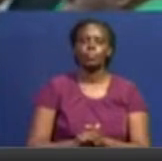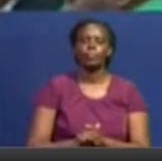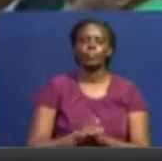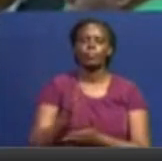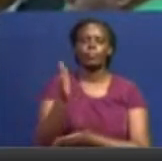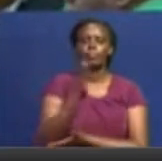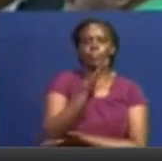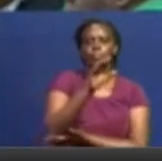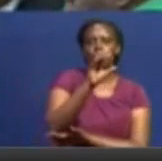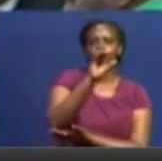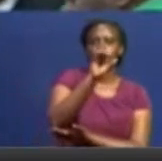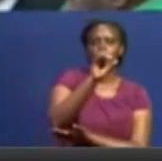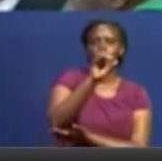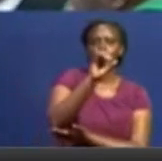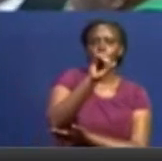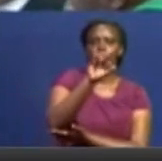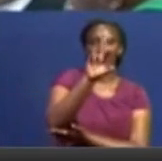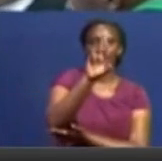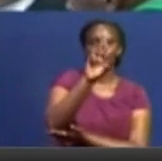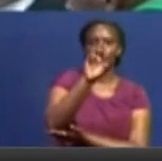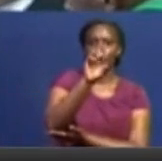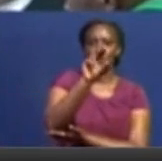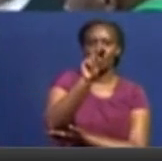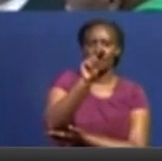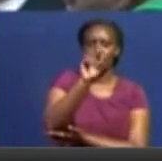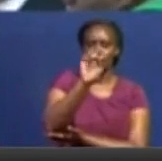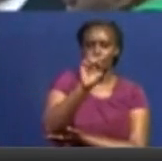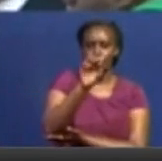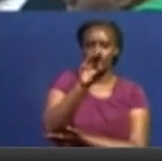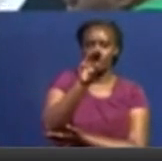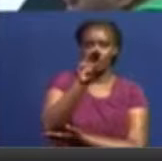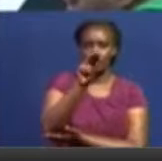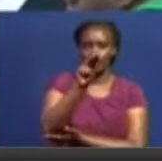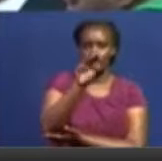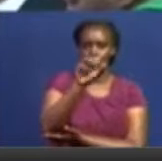Irene Nyakerario Mayaka.